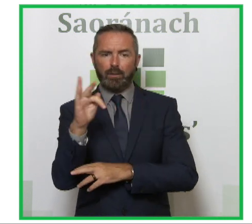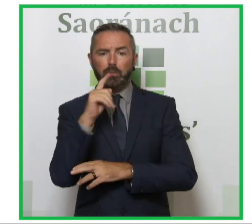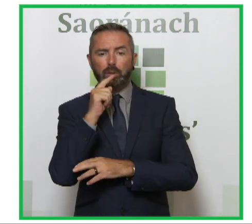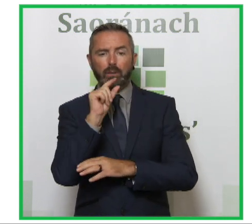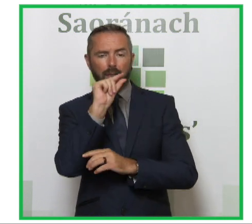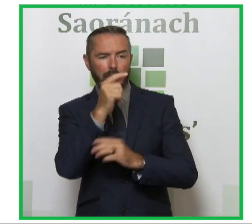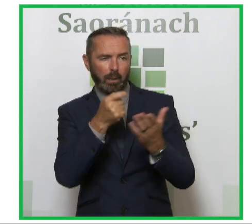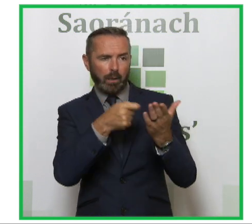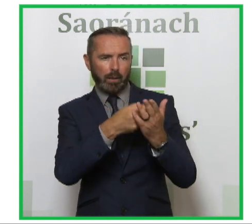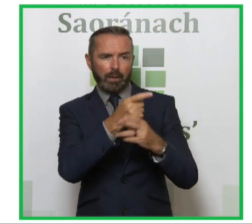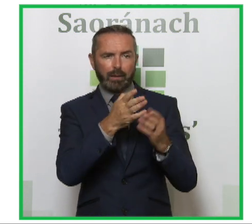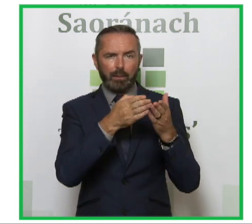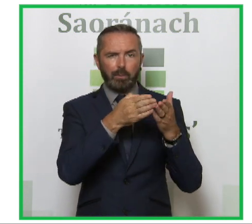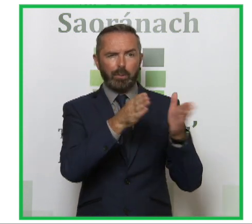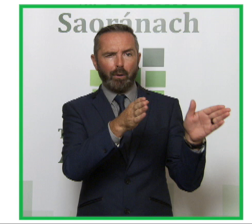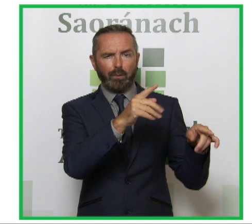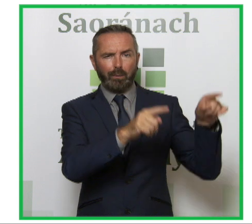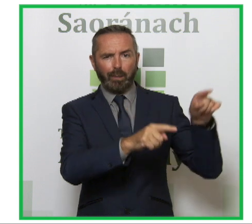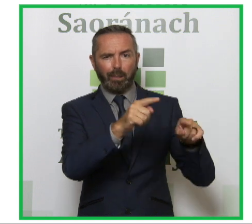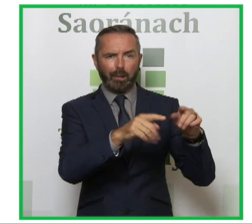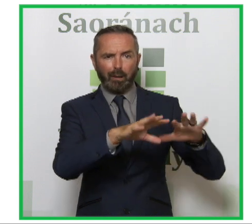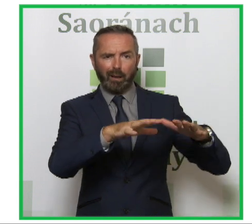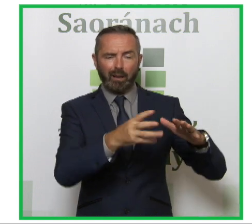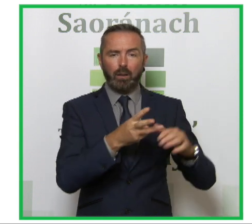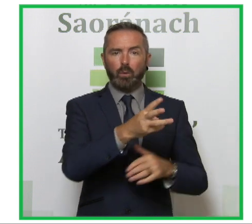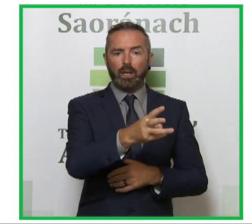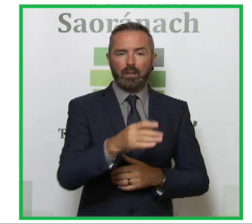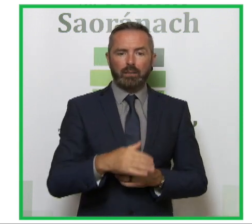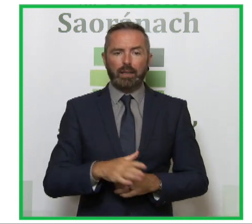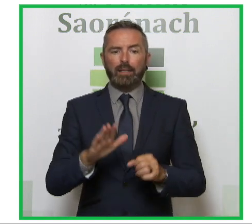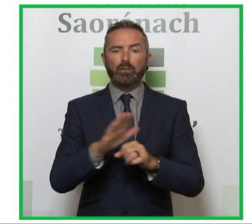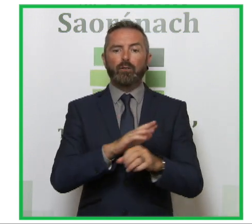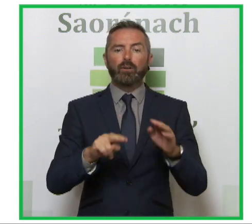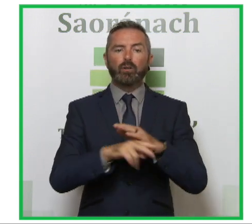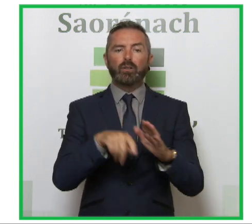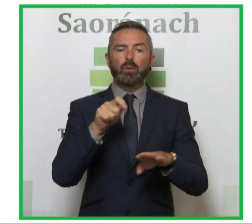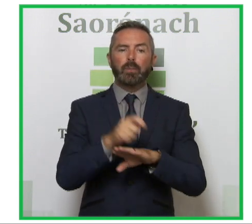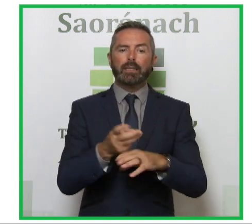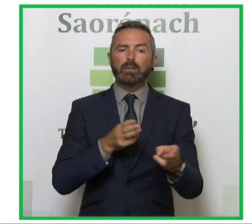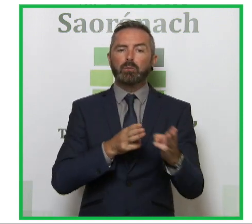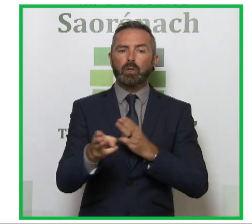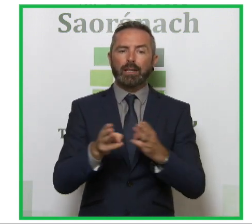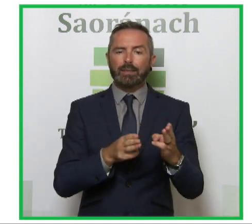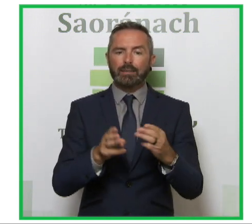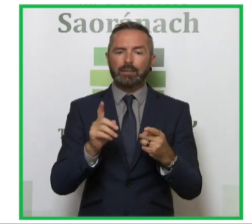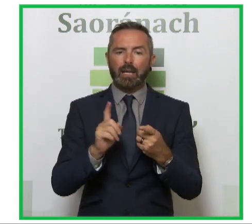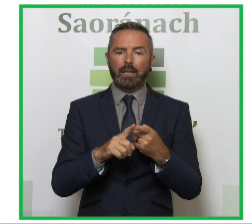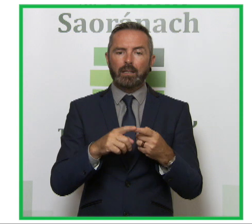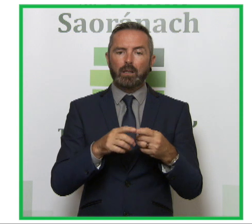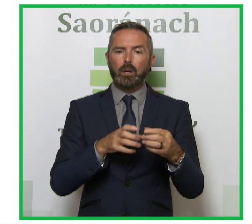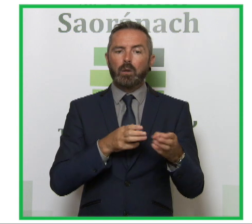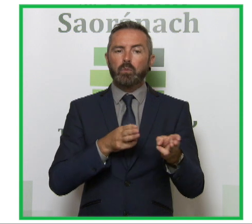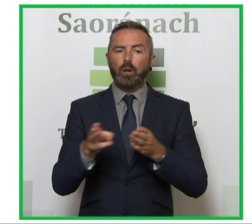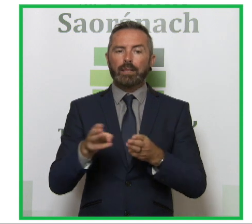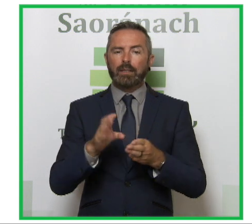It's in quite a broad kind of way. You can see it's kind of covered under that best practice and practical case studies in relation to